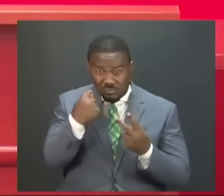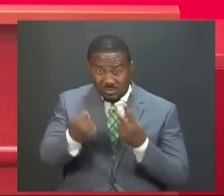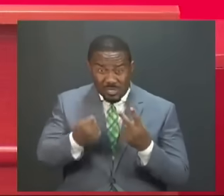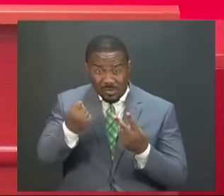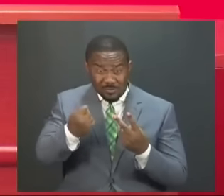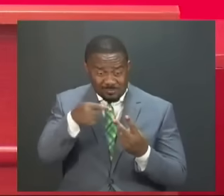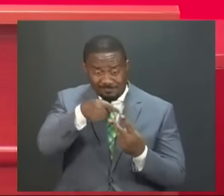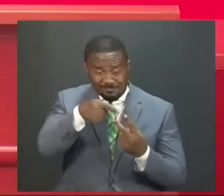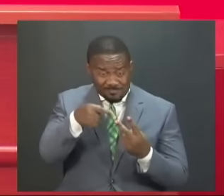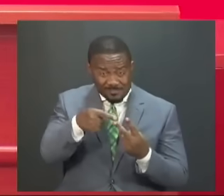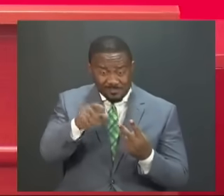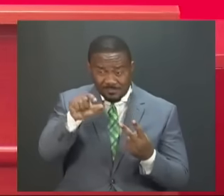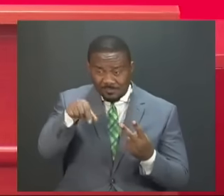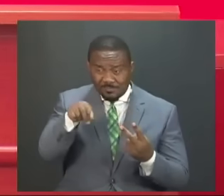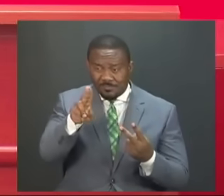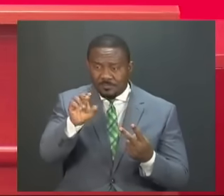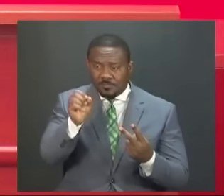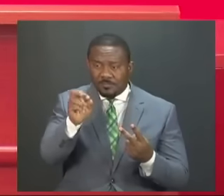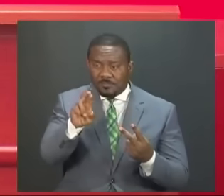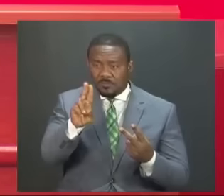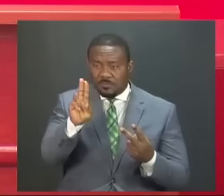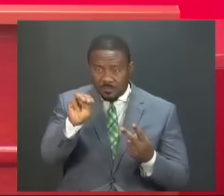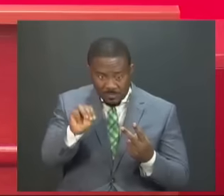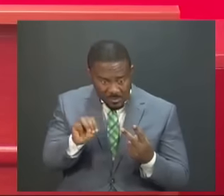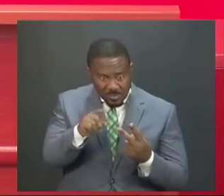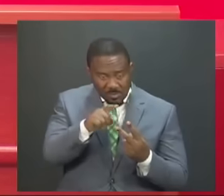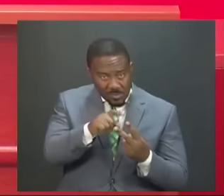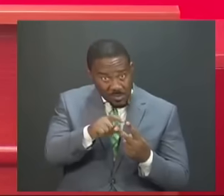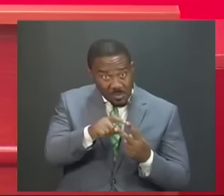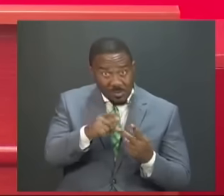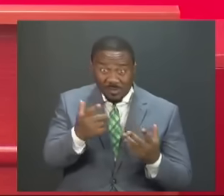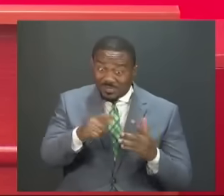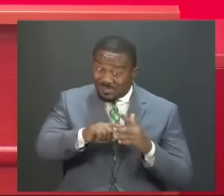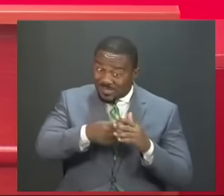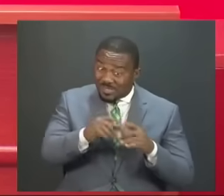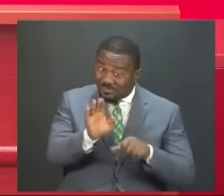have a quorum for commencement and a quorum for decision.